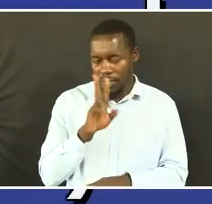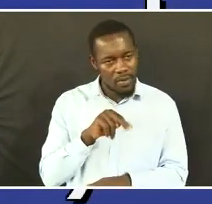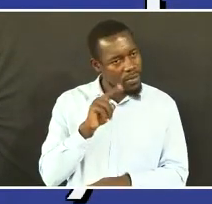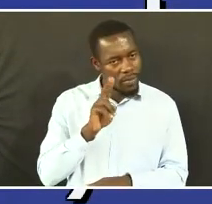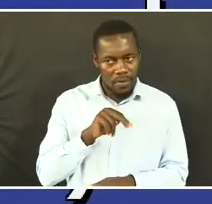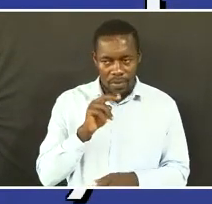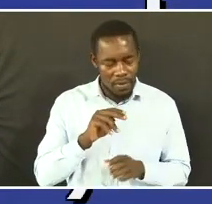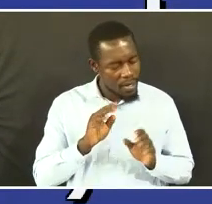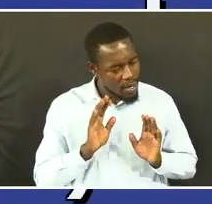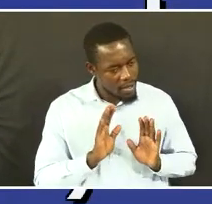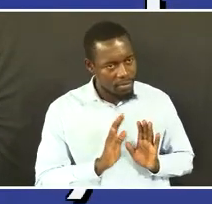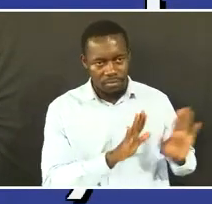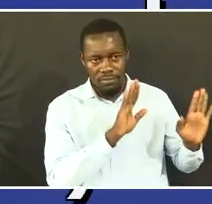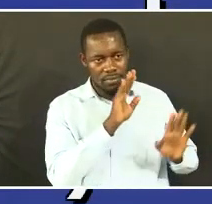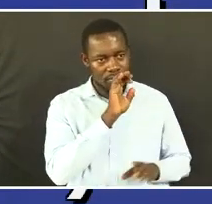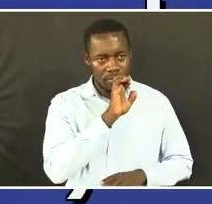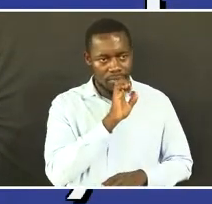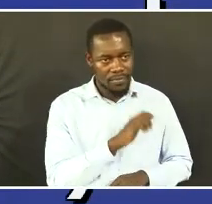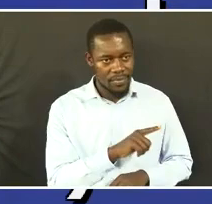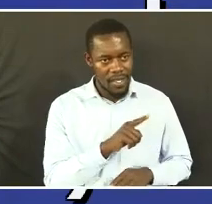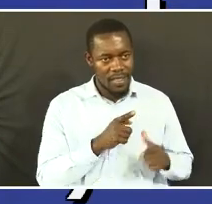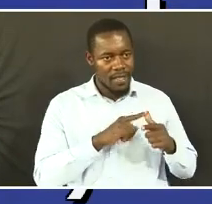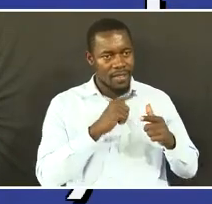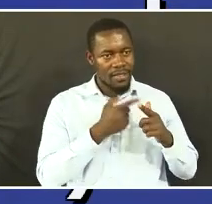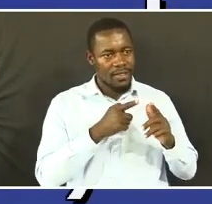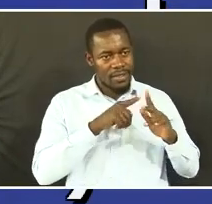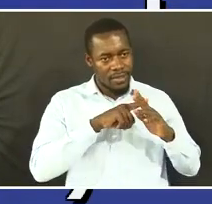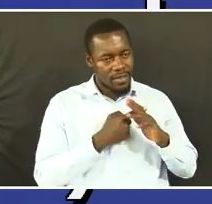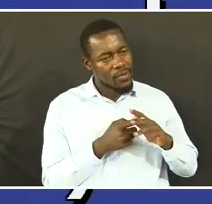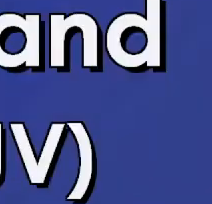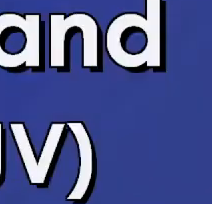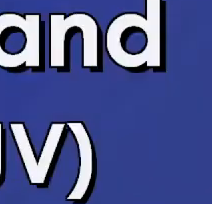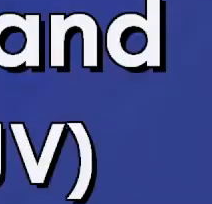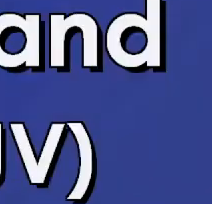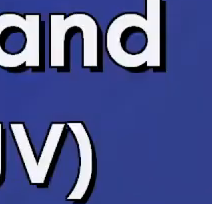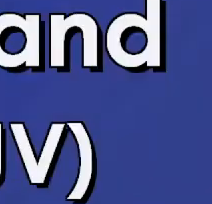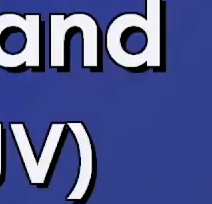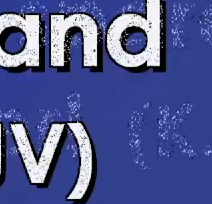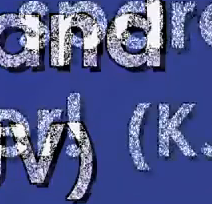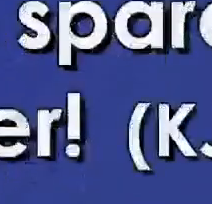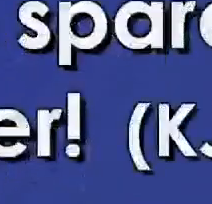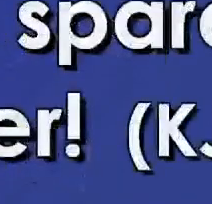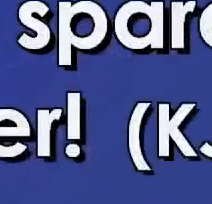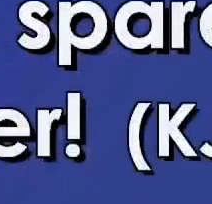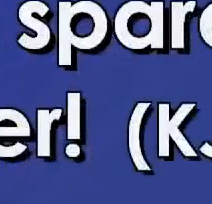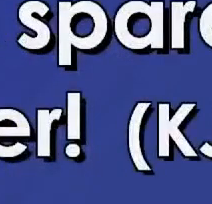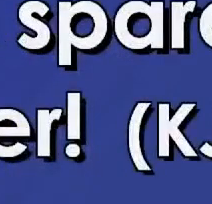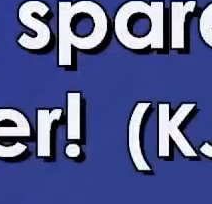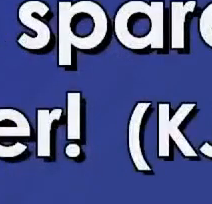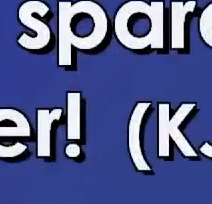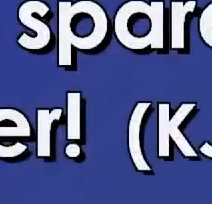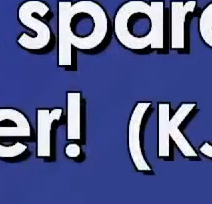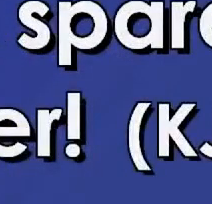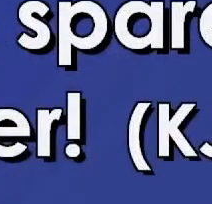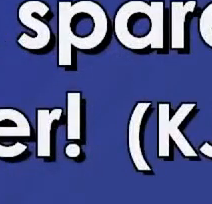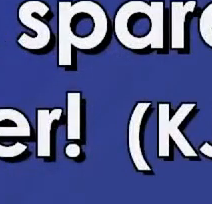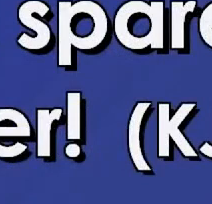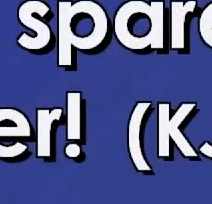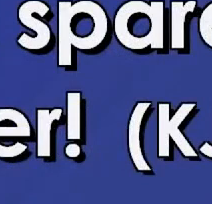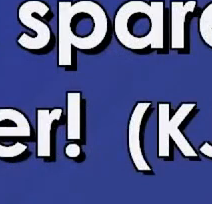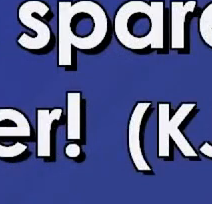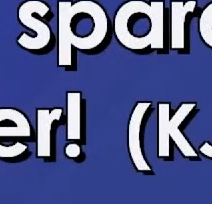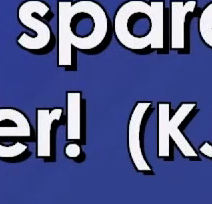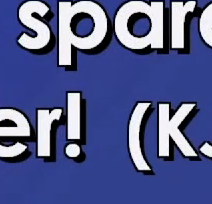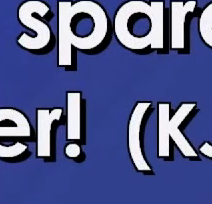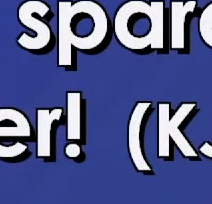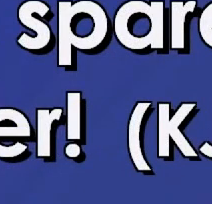When he came to himself, friends, the protracted wooing of the Spirit, the grace from the throne of God that goes forth to meet